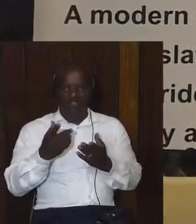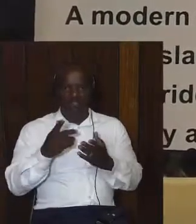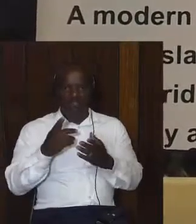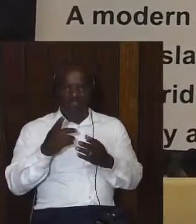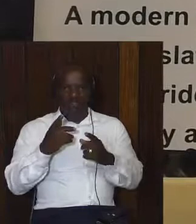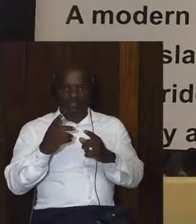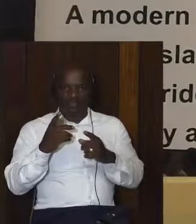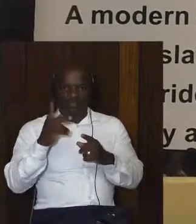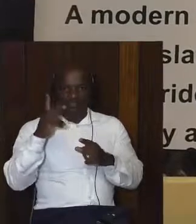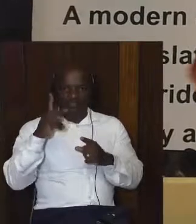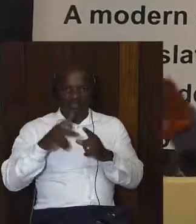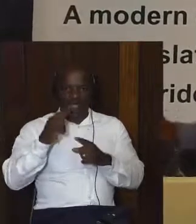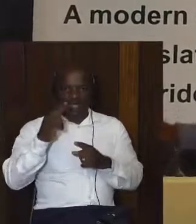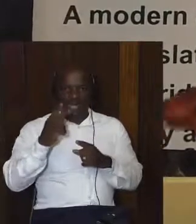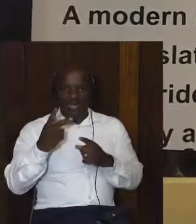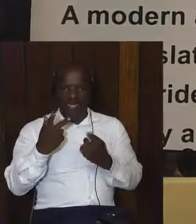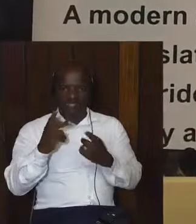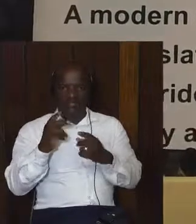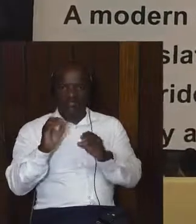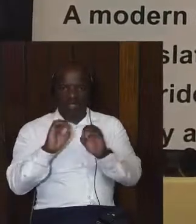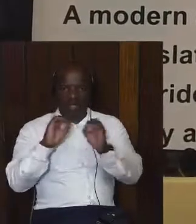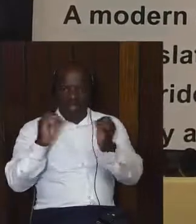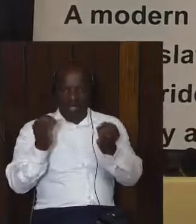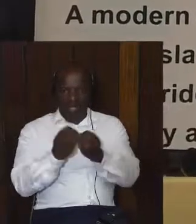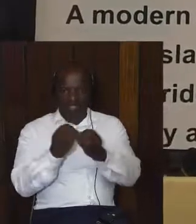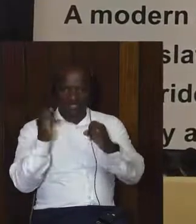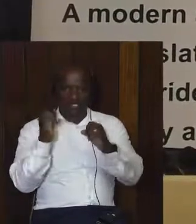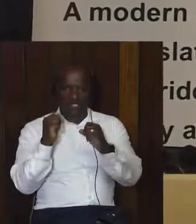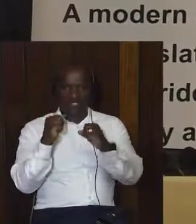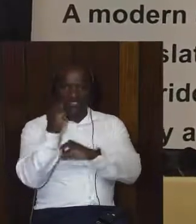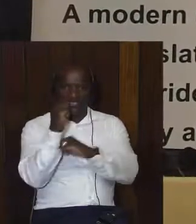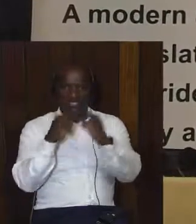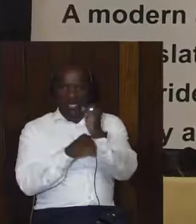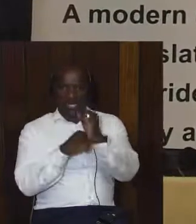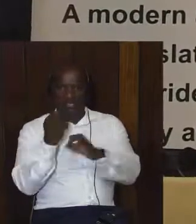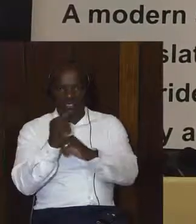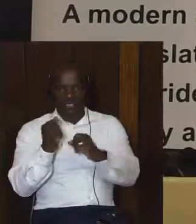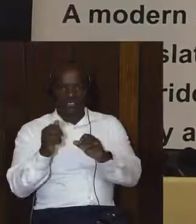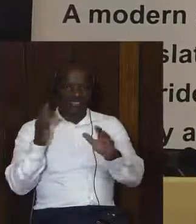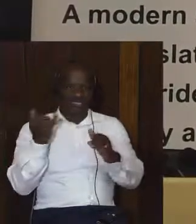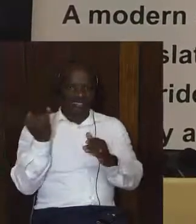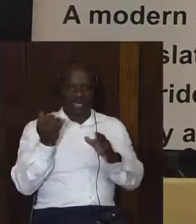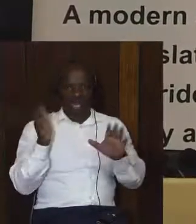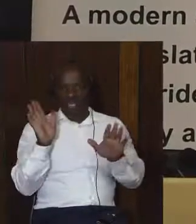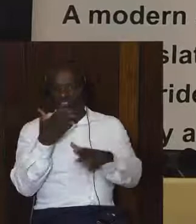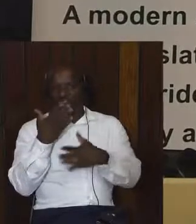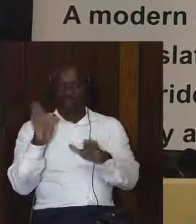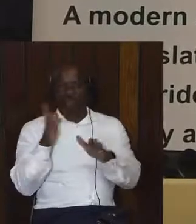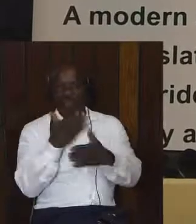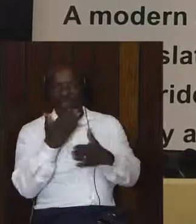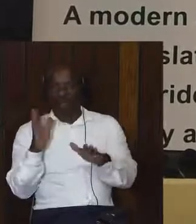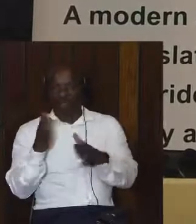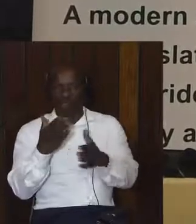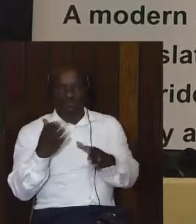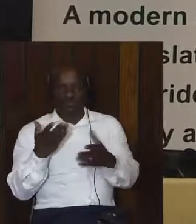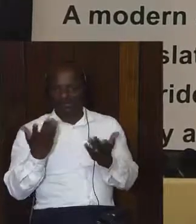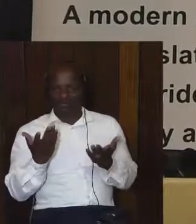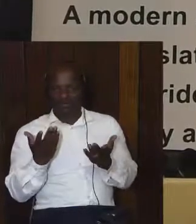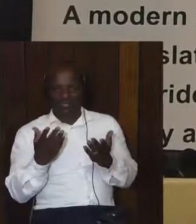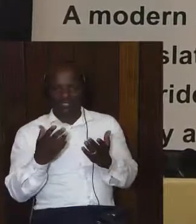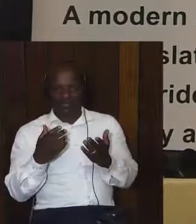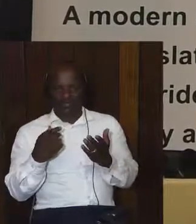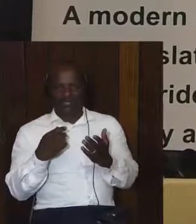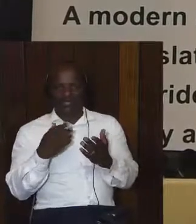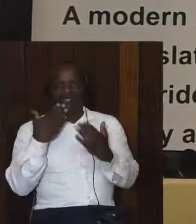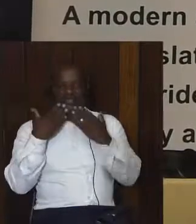finalize the organizational structure. It has been a song, Chair, of the finalization of the organizational structure. I'll pause